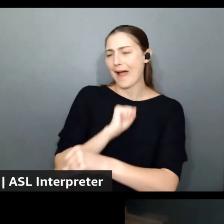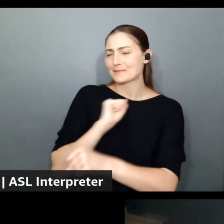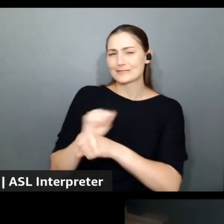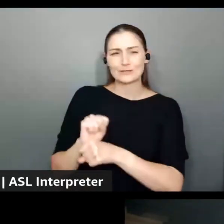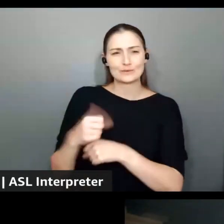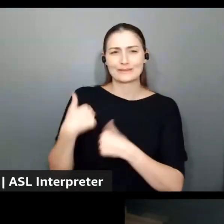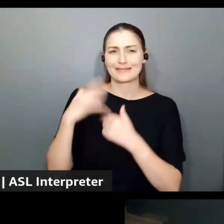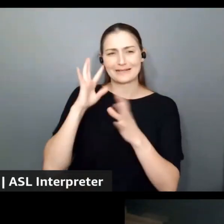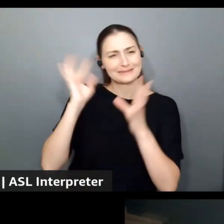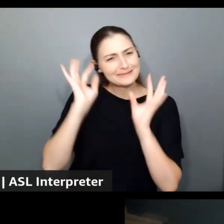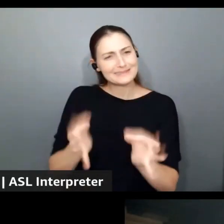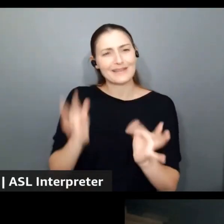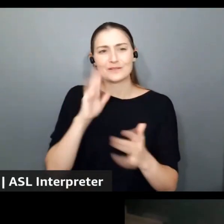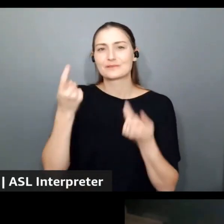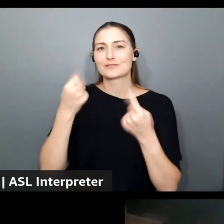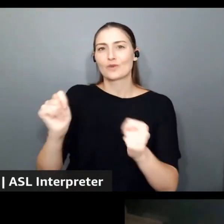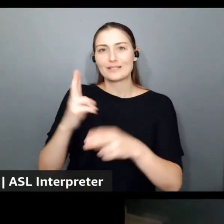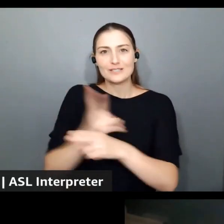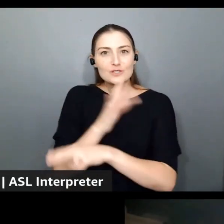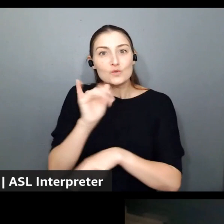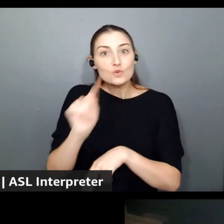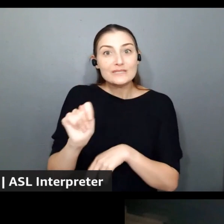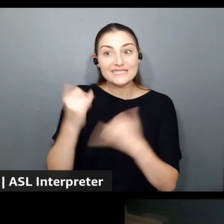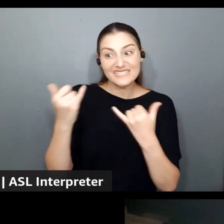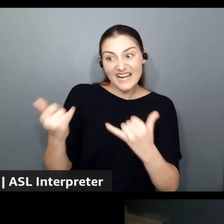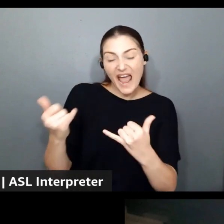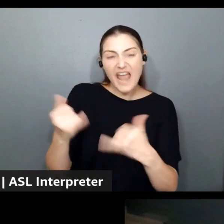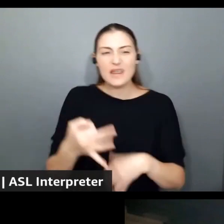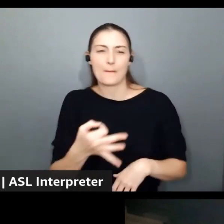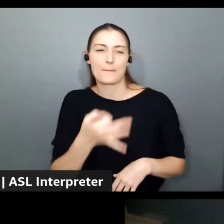try to use this today and master by Monday.